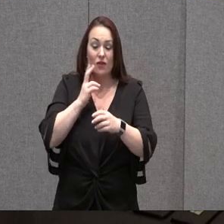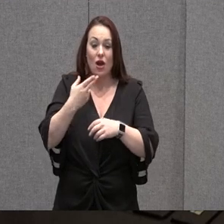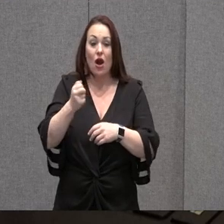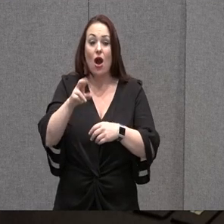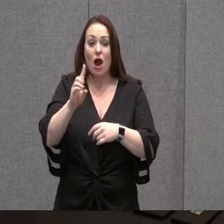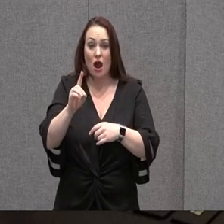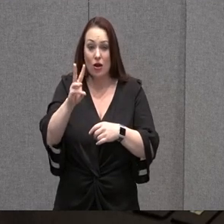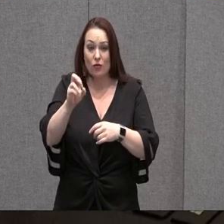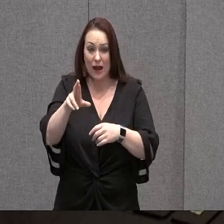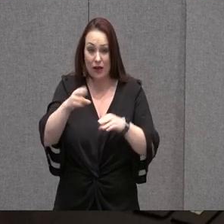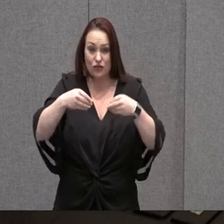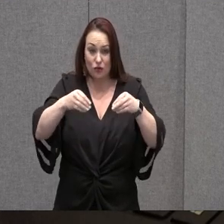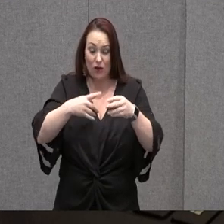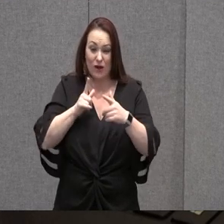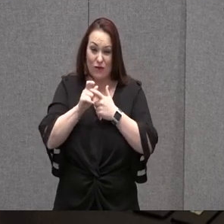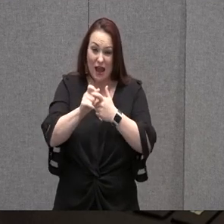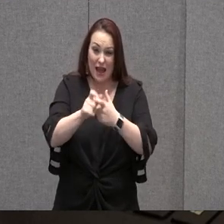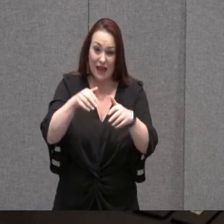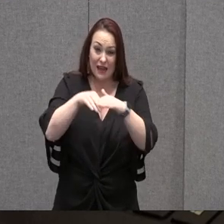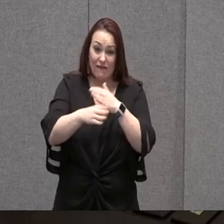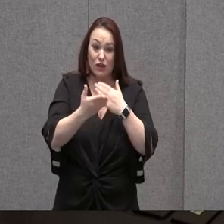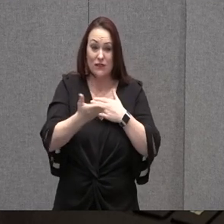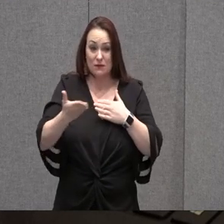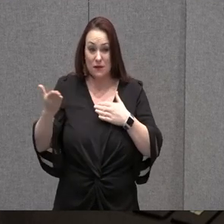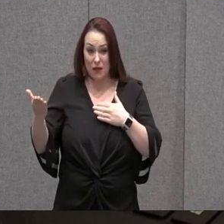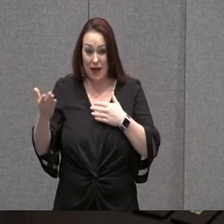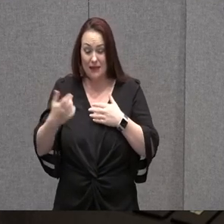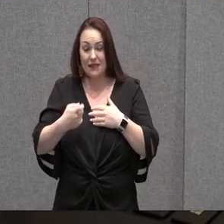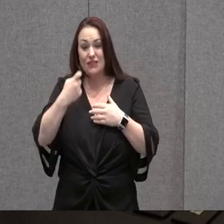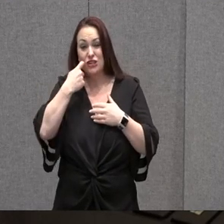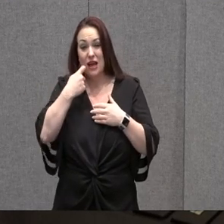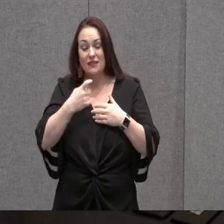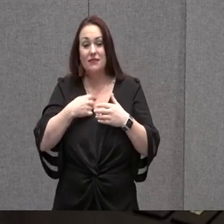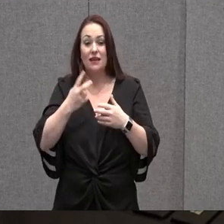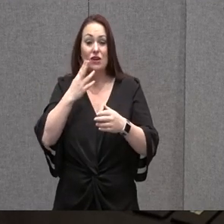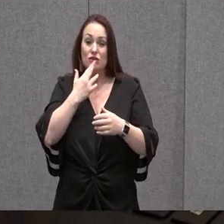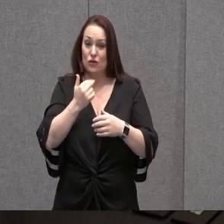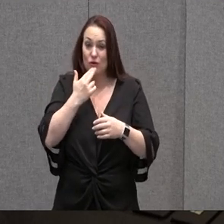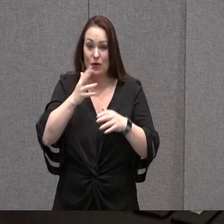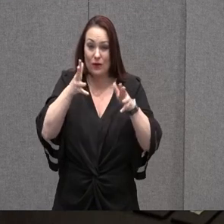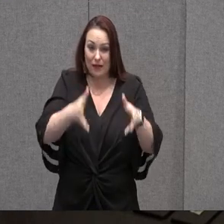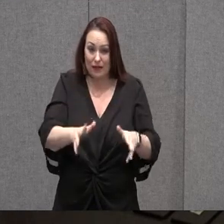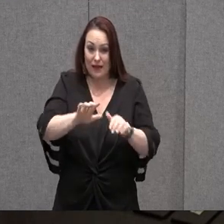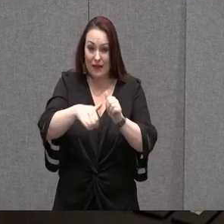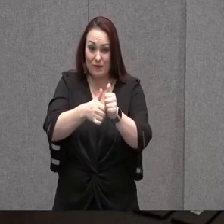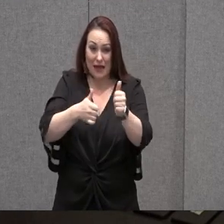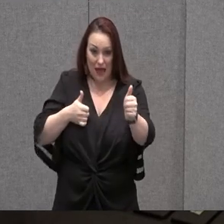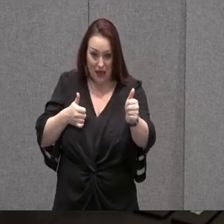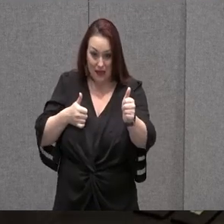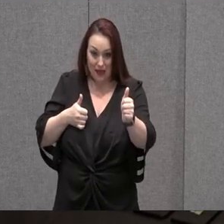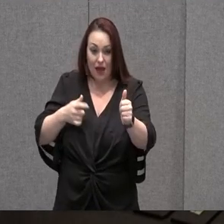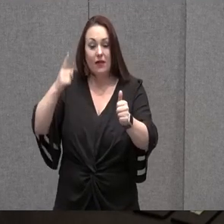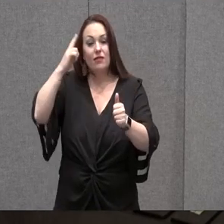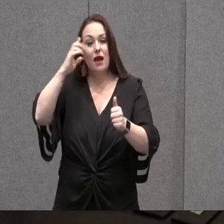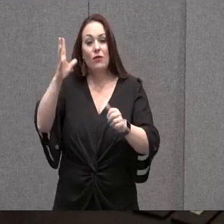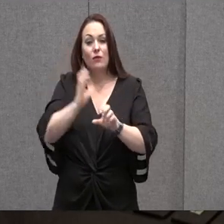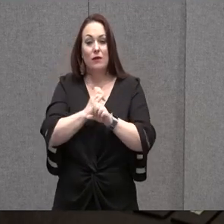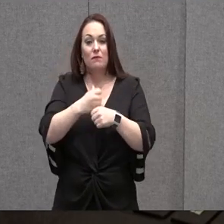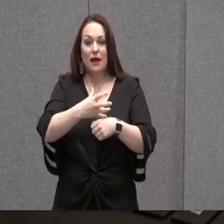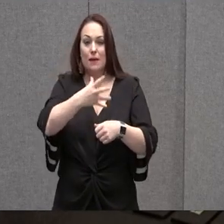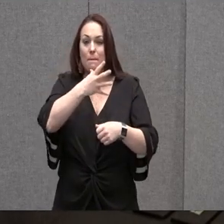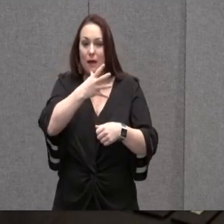ran in for some supplies. He said it was just too cute to leave behind and thought it would make Mom